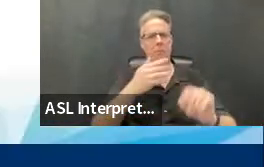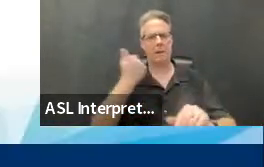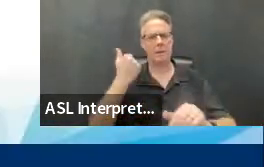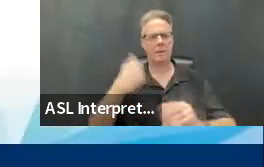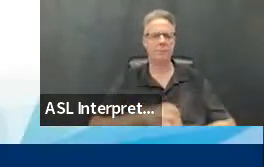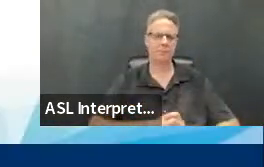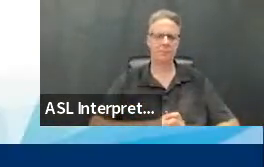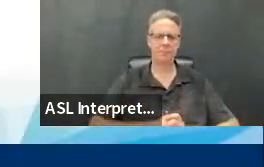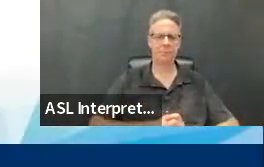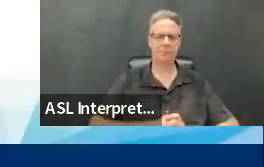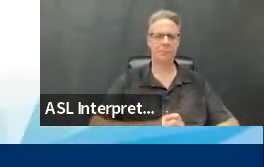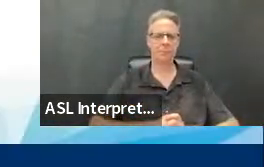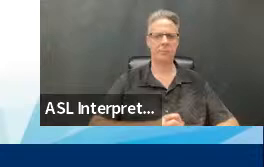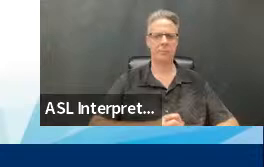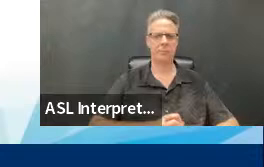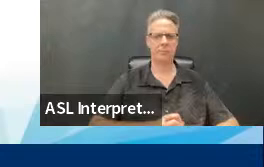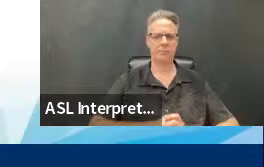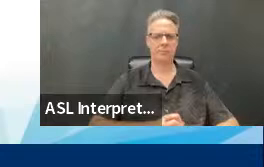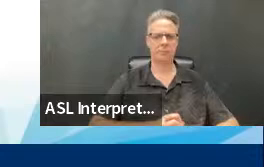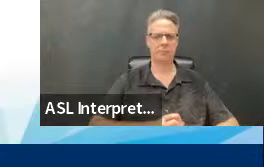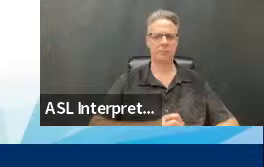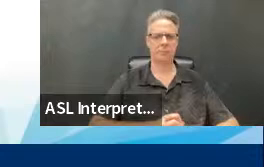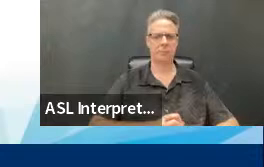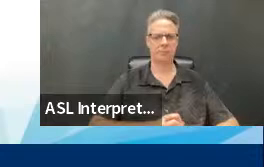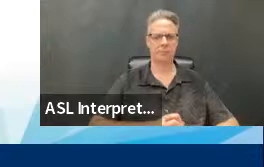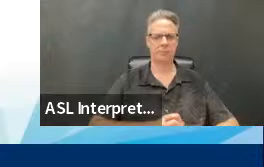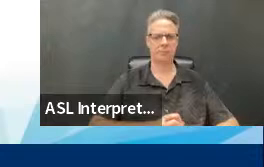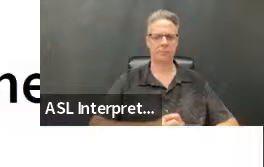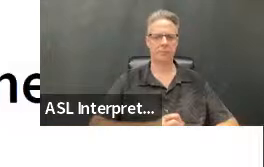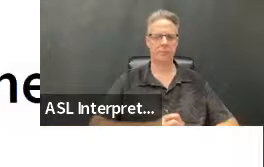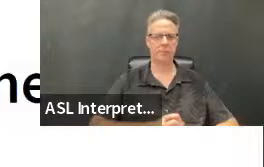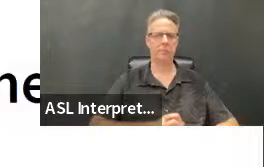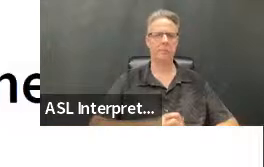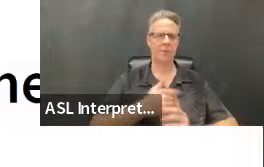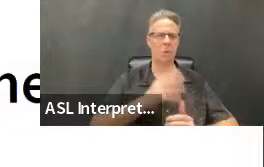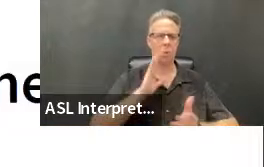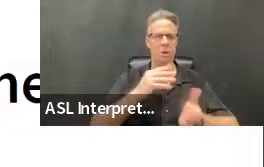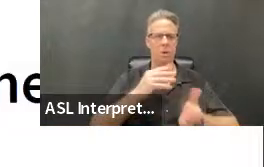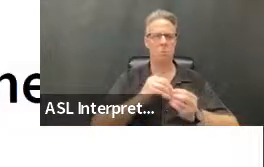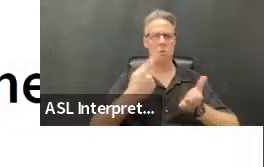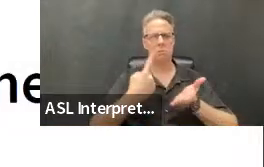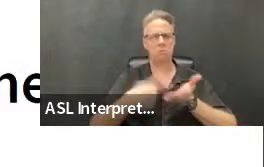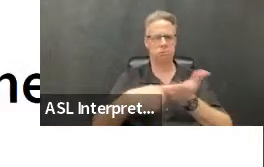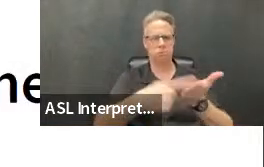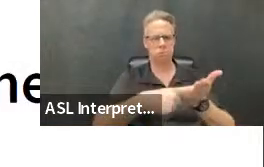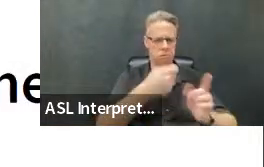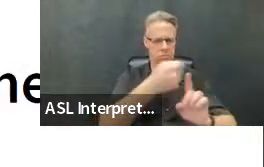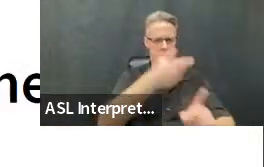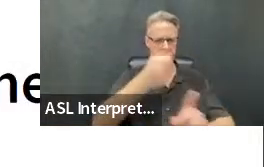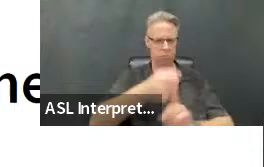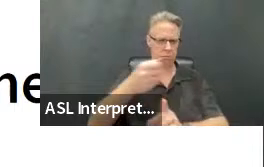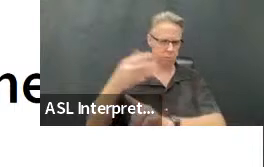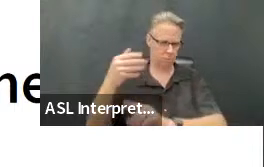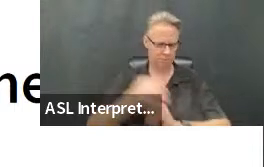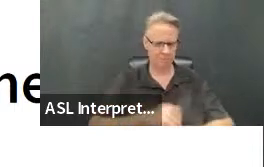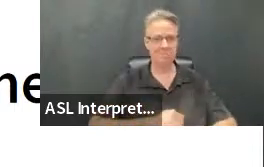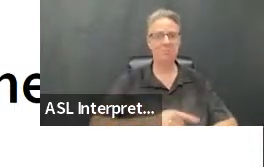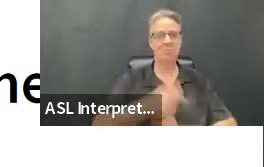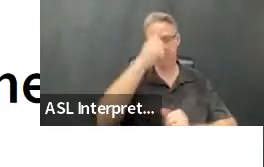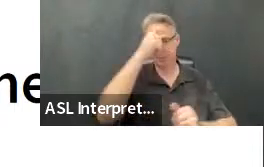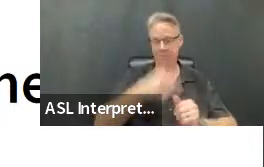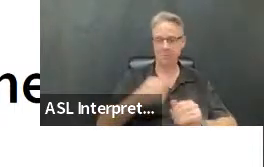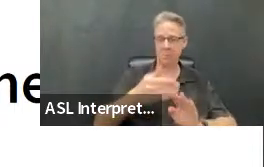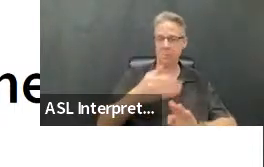Next slide. So here we're going to dive a little bit more deeply into a discussion of mode. So as you may recall from the